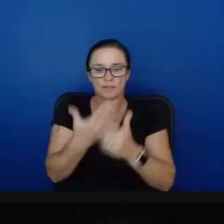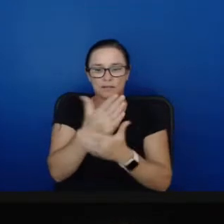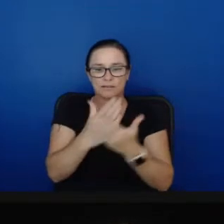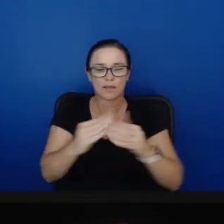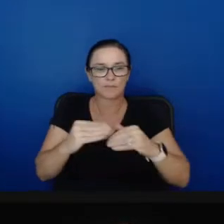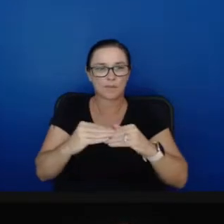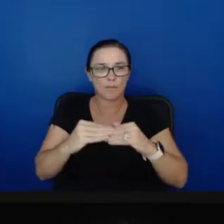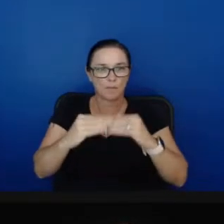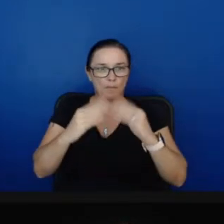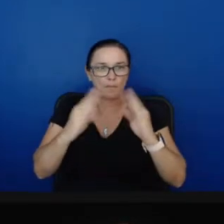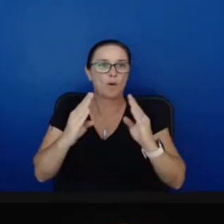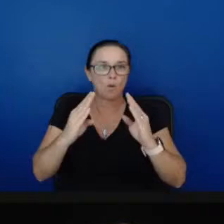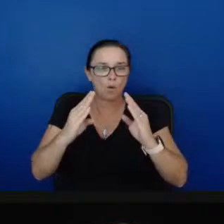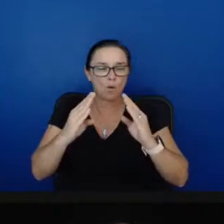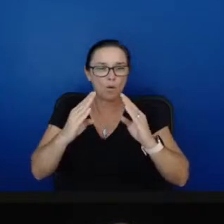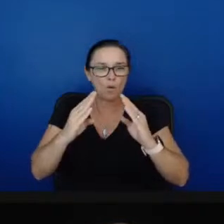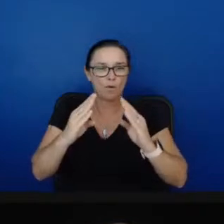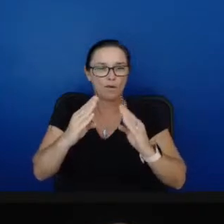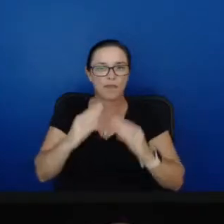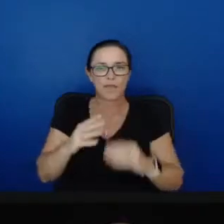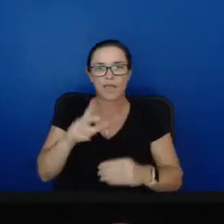further as these tumuli.